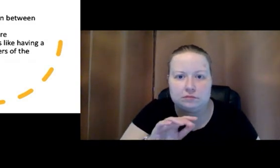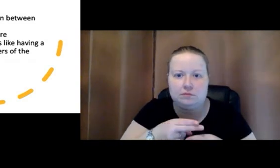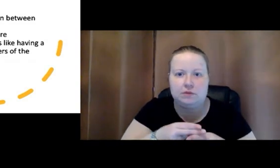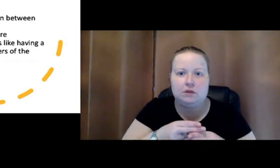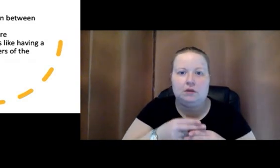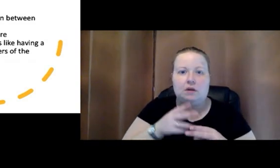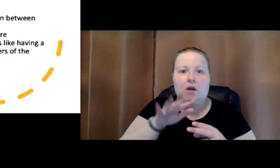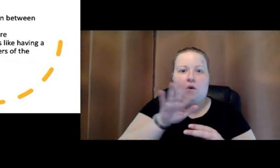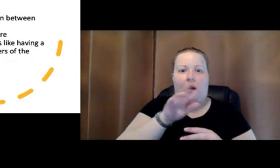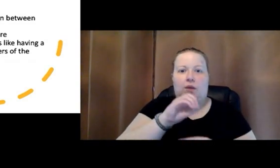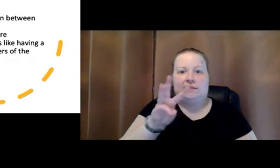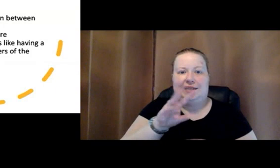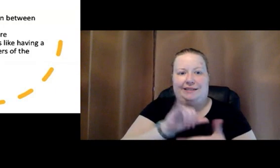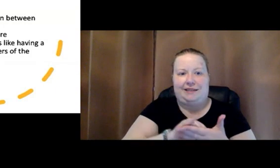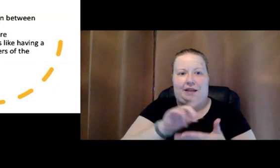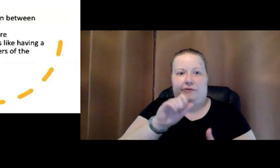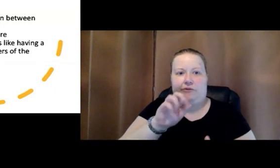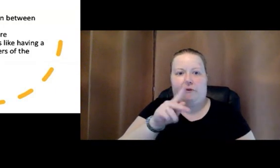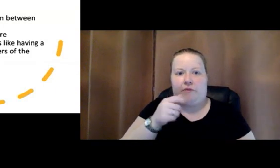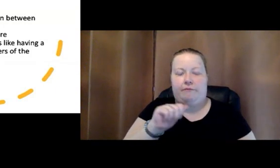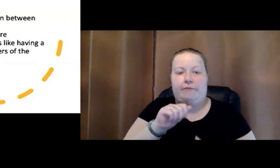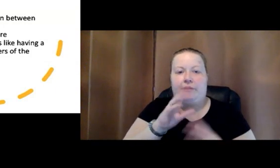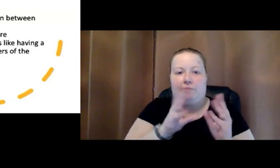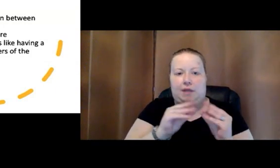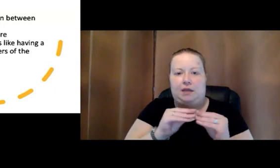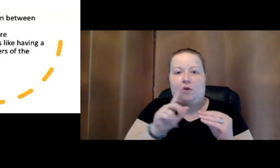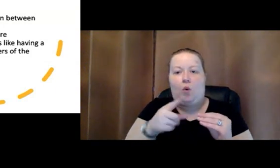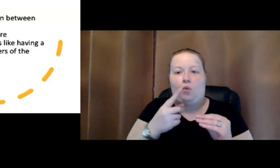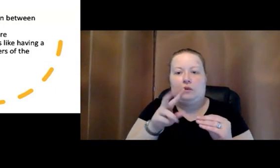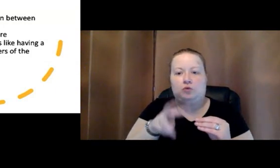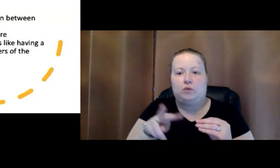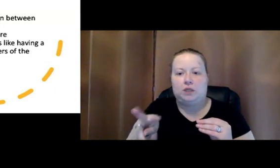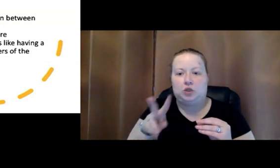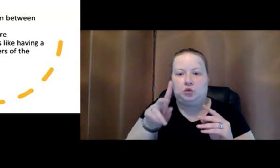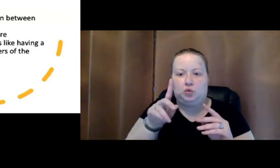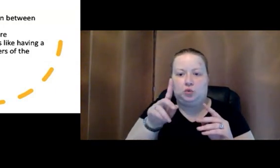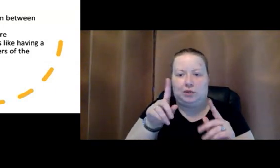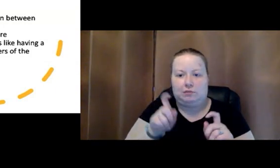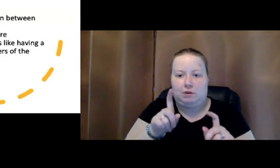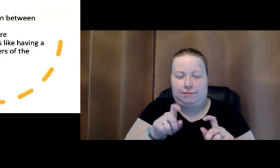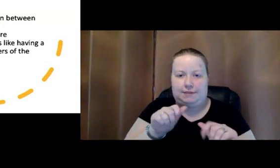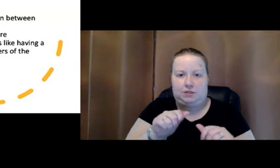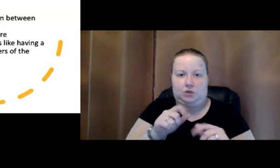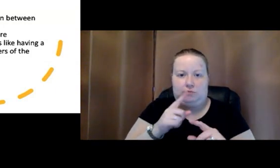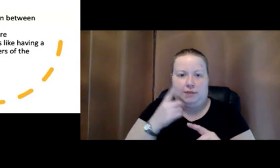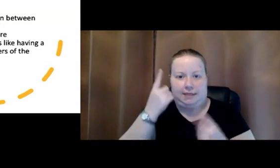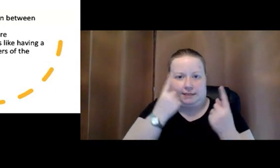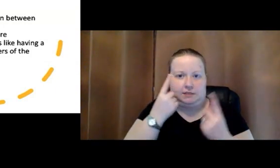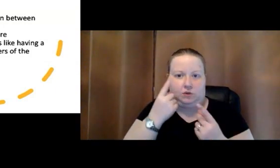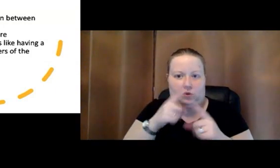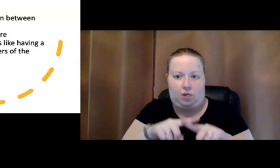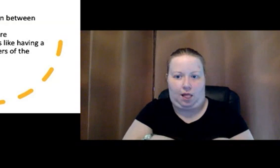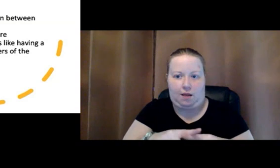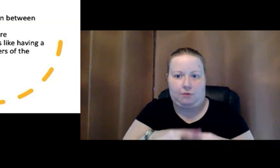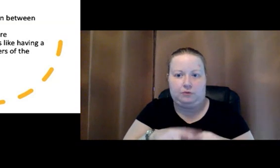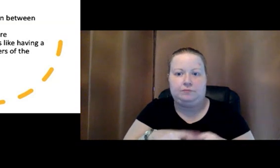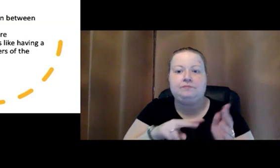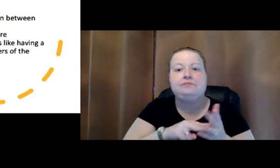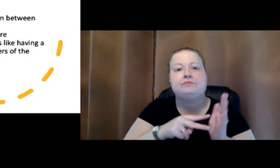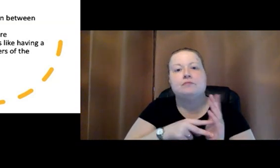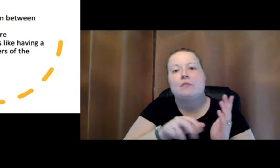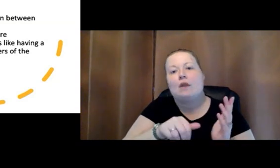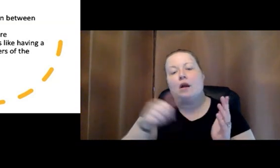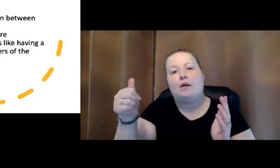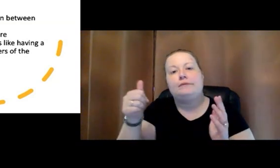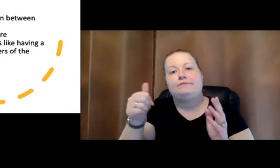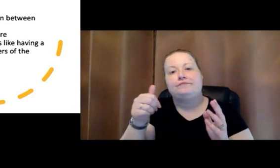and 2012, there was actually only 22 experiments that could be considered reliable. To put this in perspective, other fields have in the range of hundreds